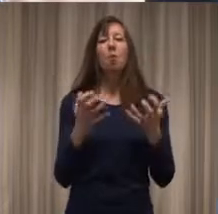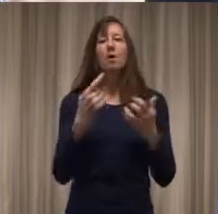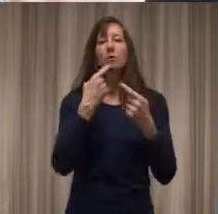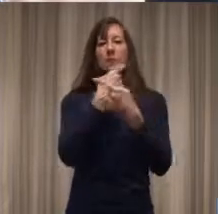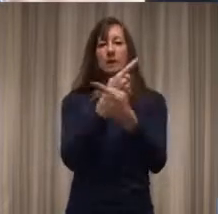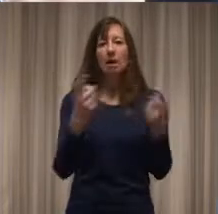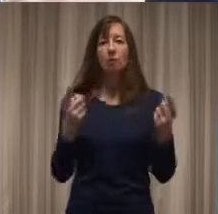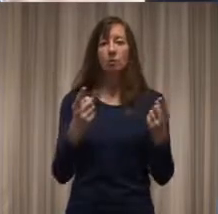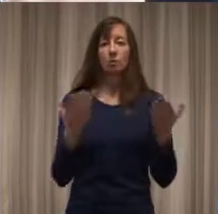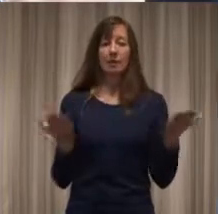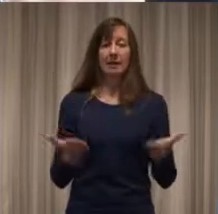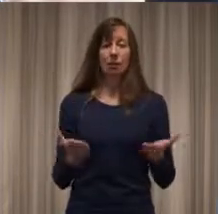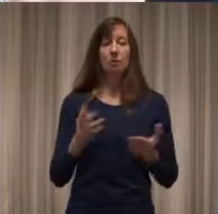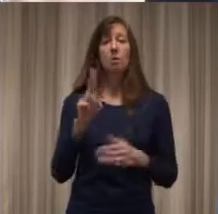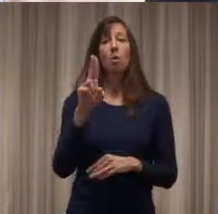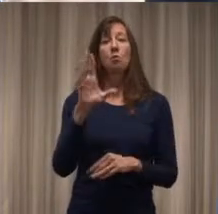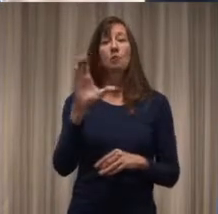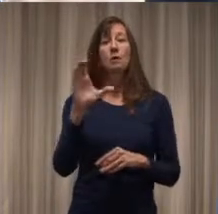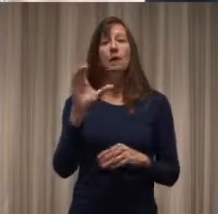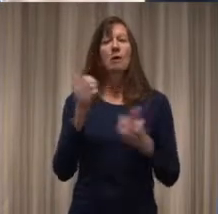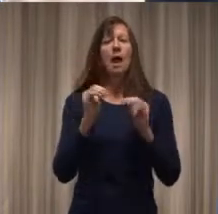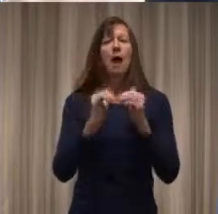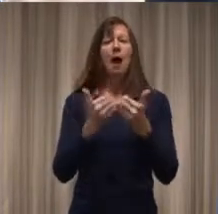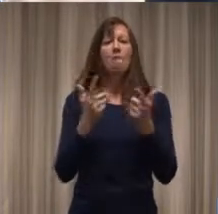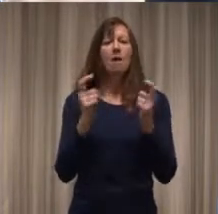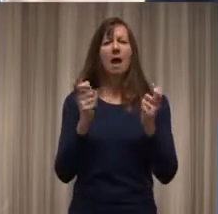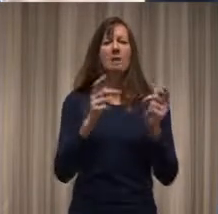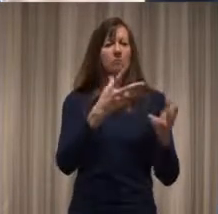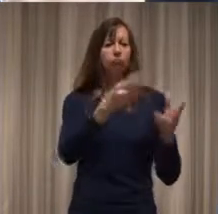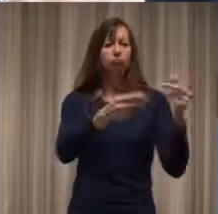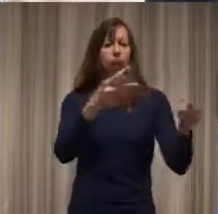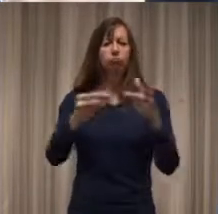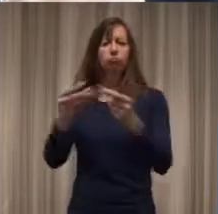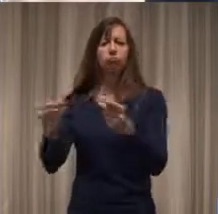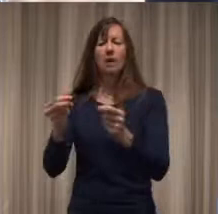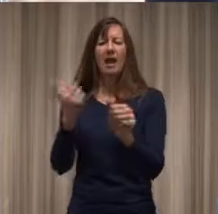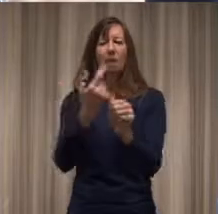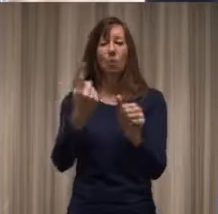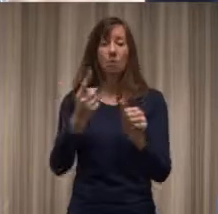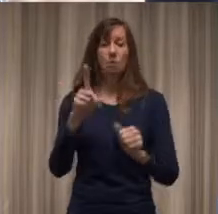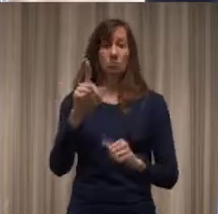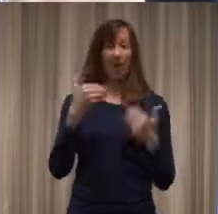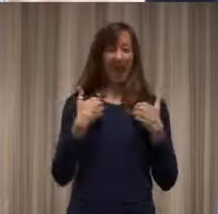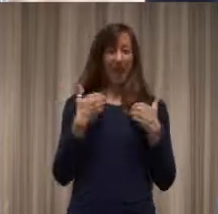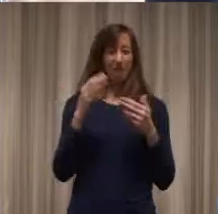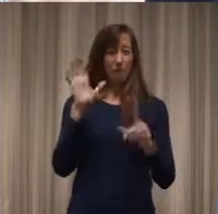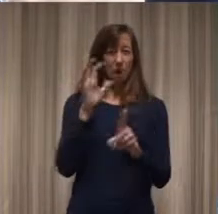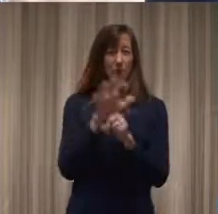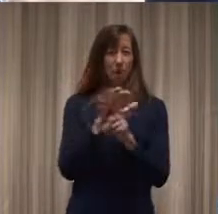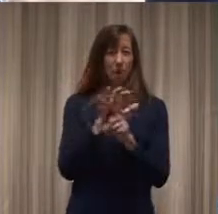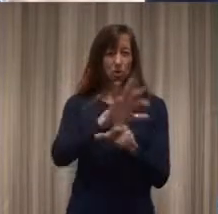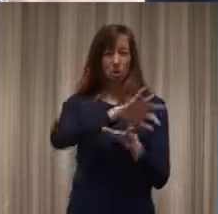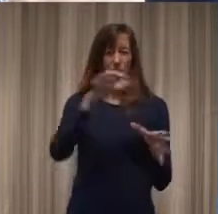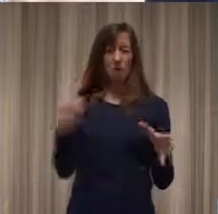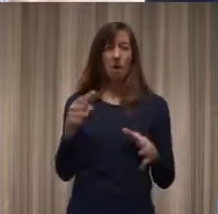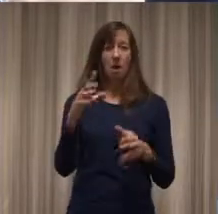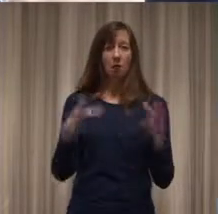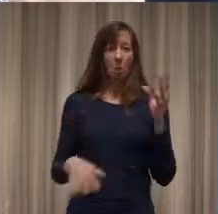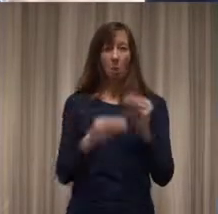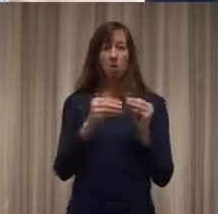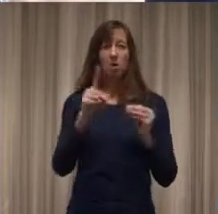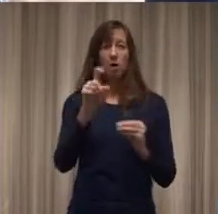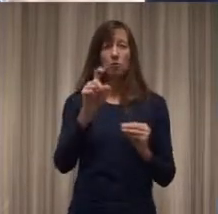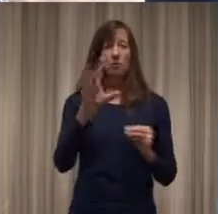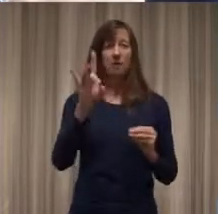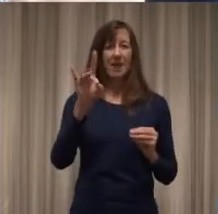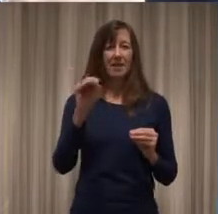population 180,000, we have just that one category of 65 plus. We have 36,000